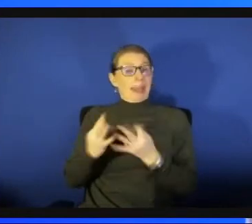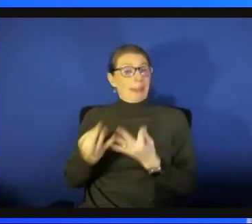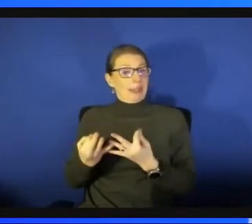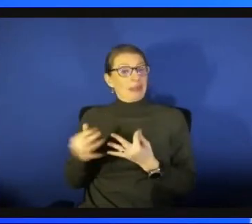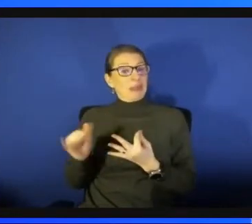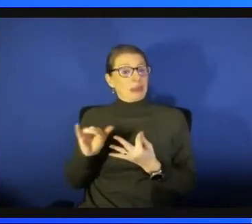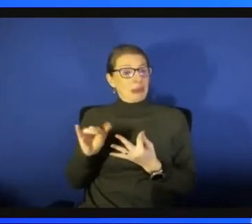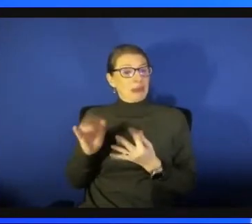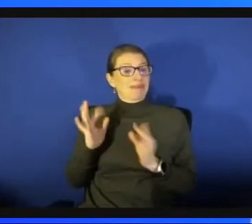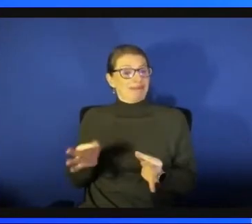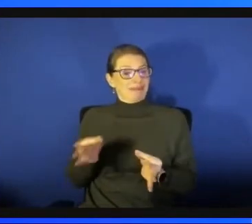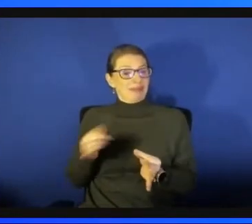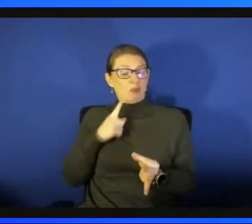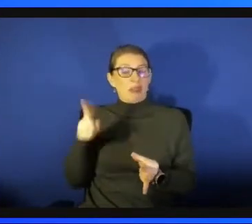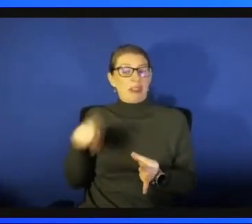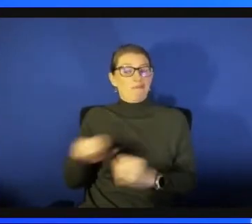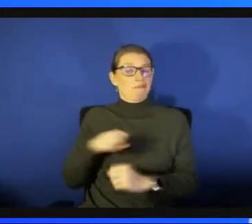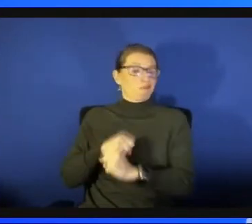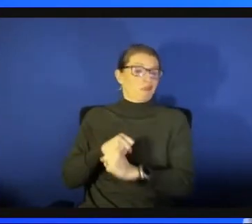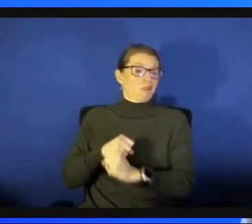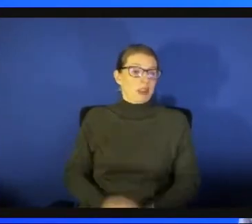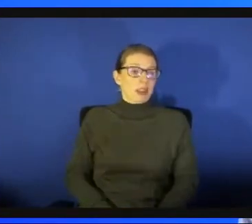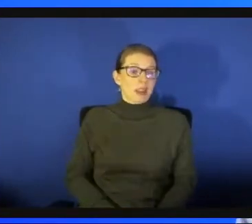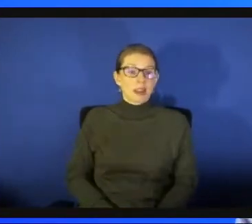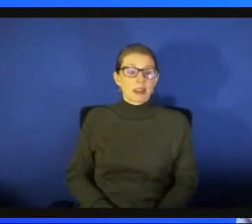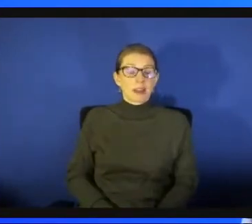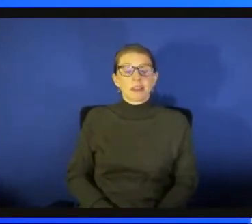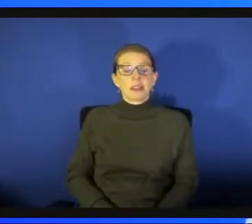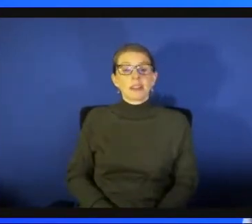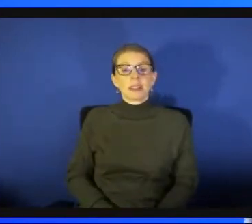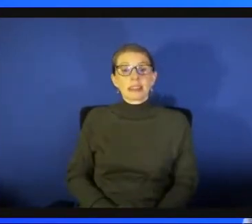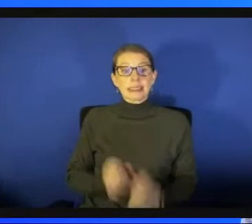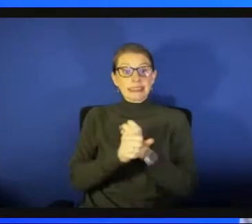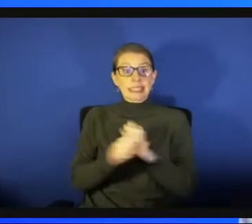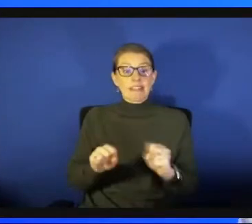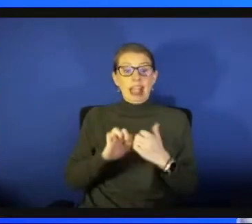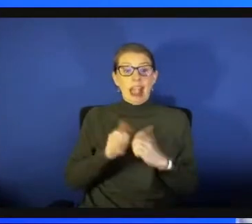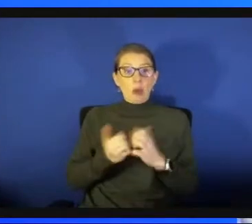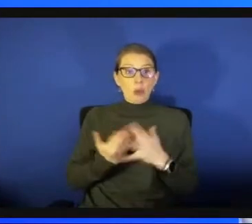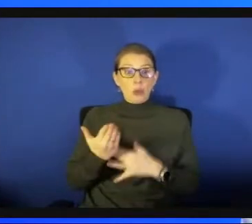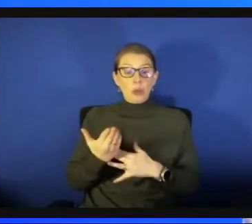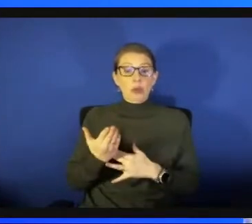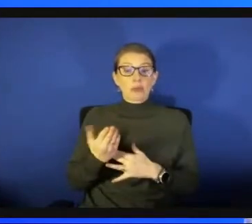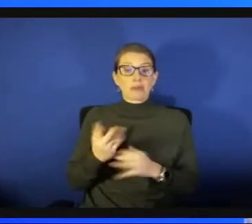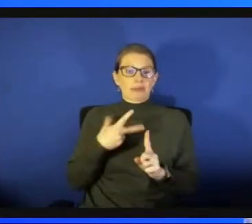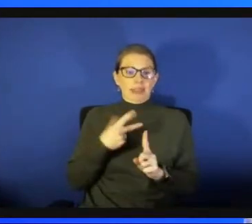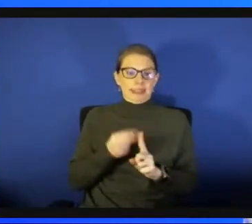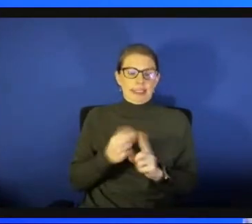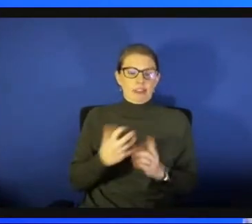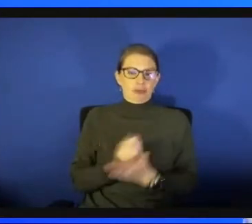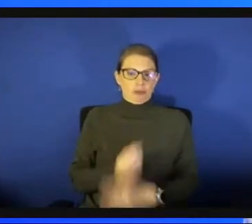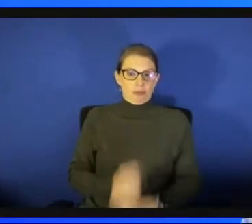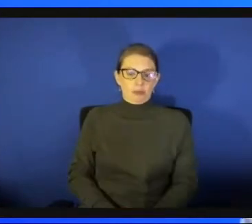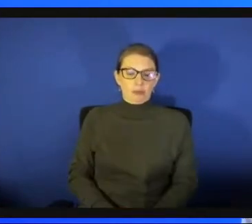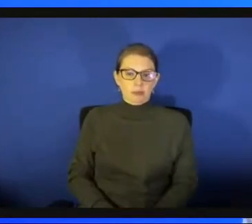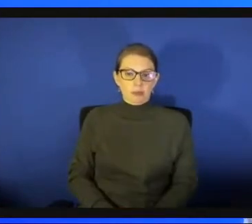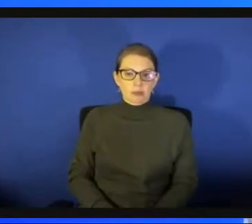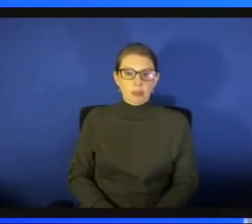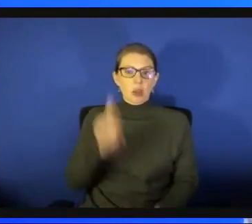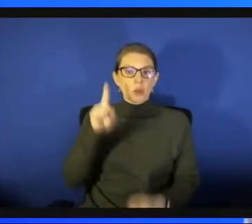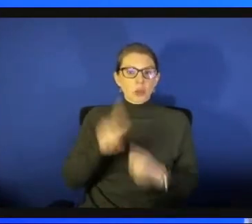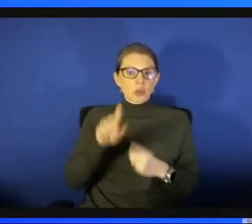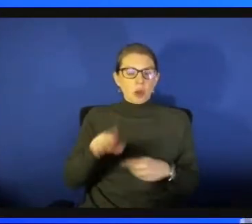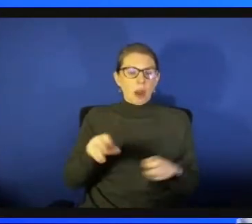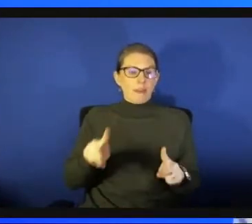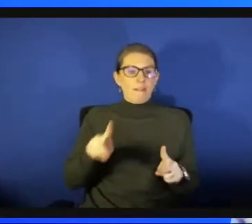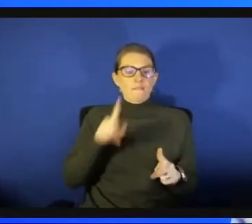that the safest way to continue to get through this is through vaccination. We want to reduce your chance of hospitalization, severe